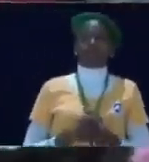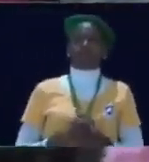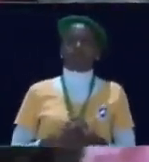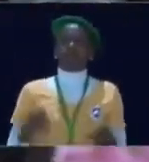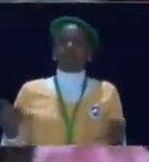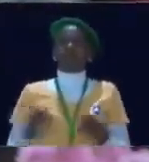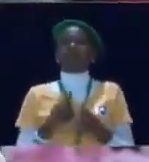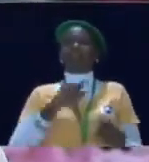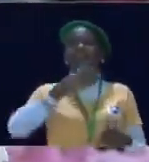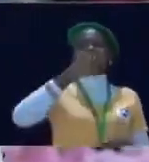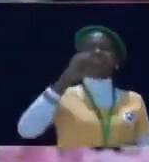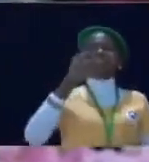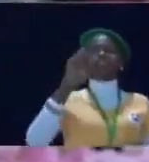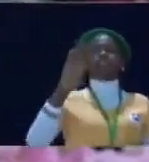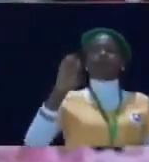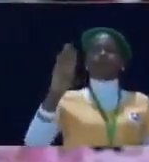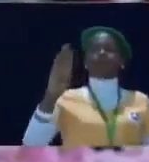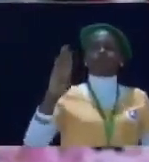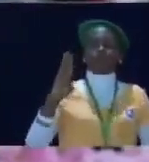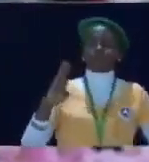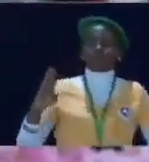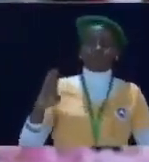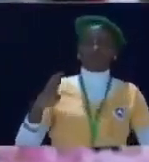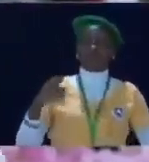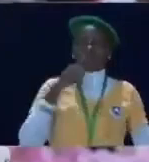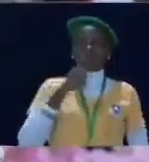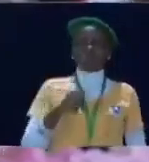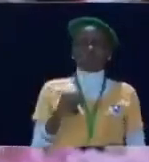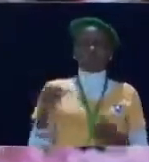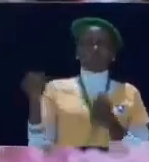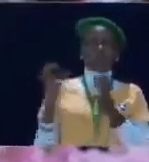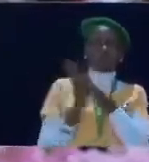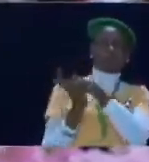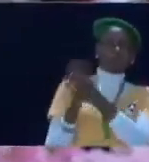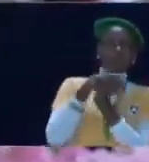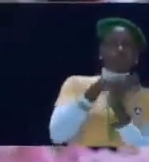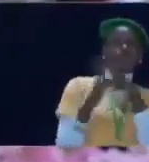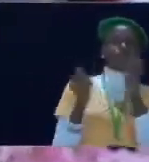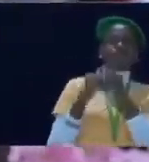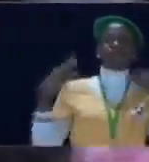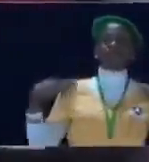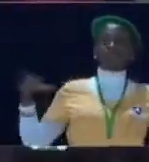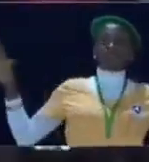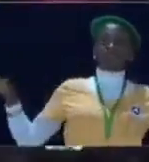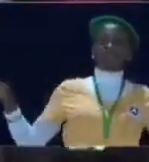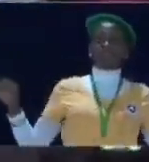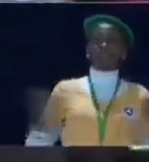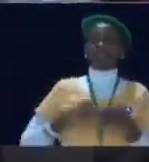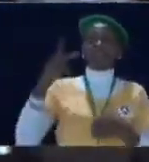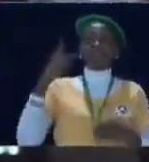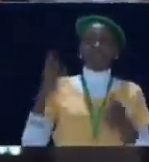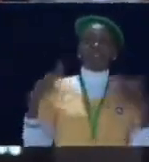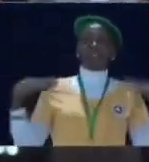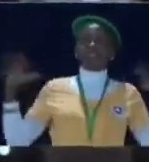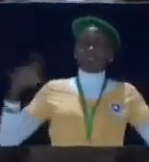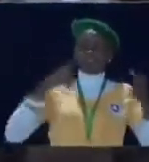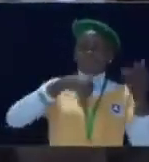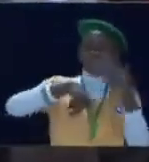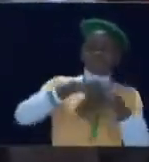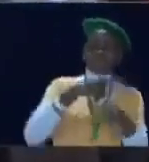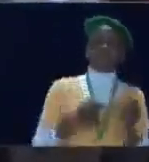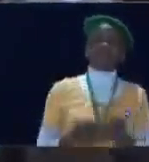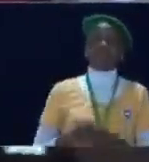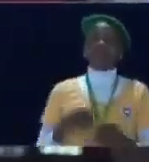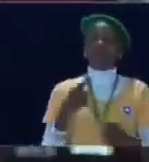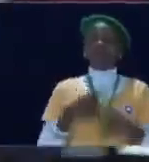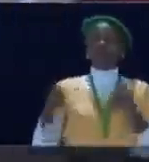Like Jacob, who wrestled with an angel. I don't know whether you can see the angels around,